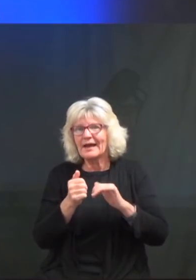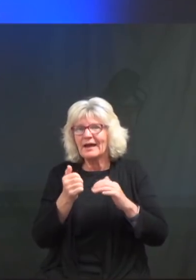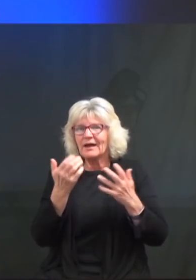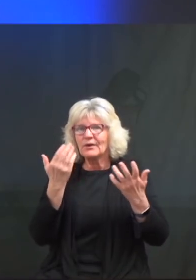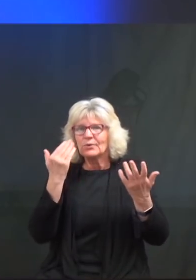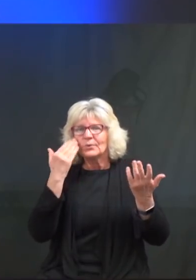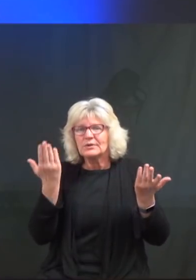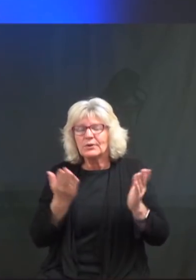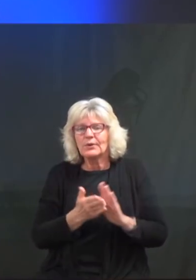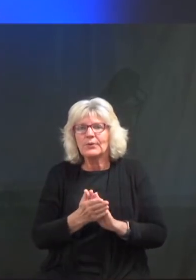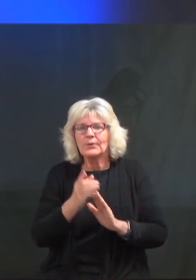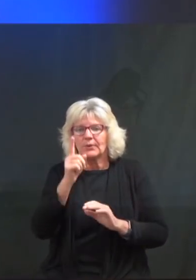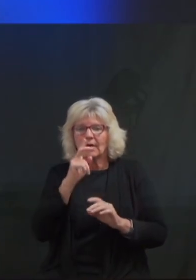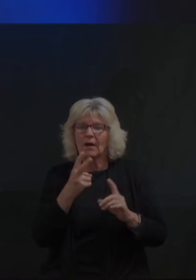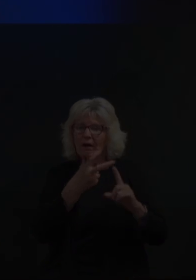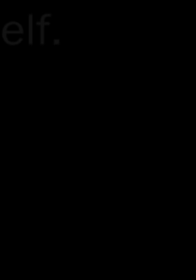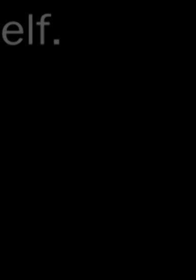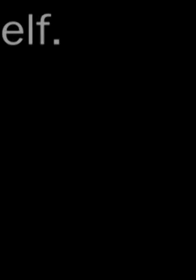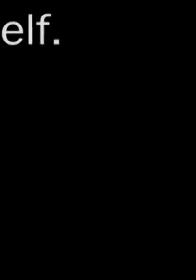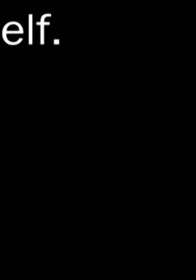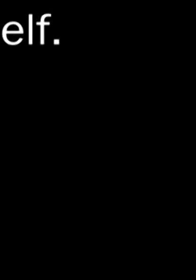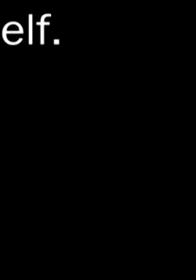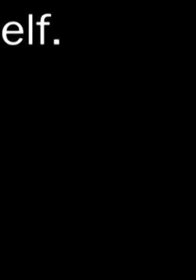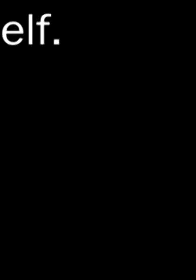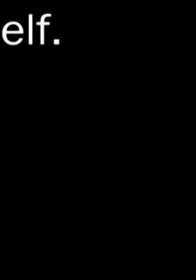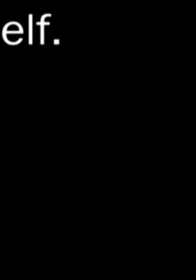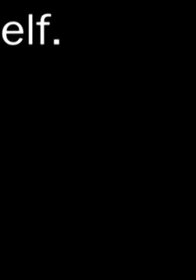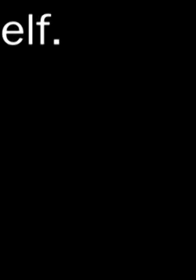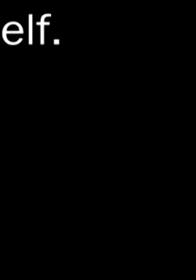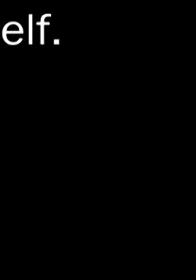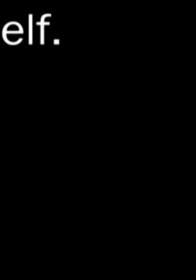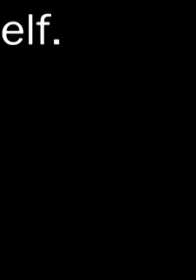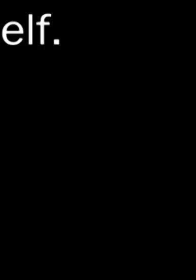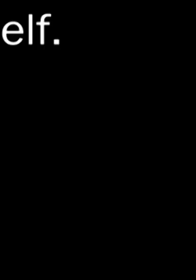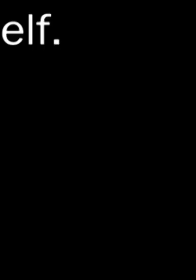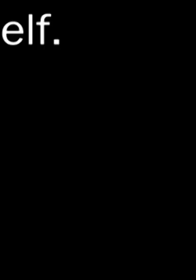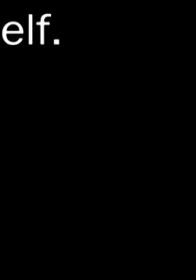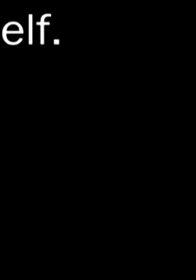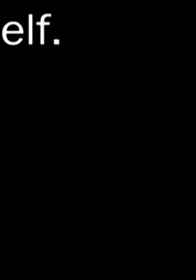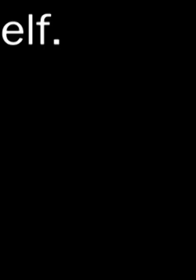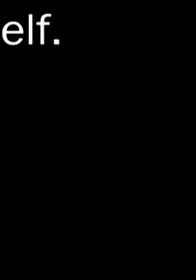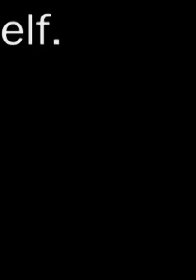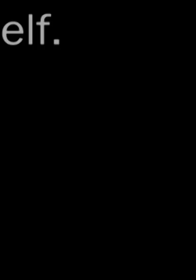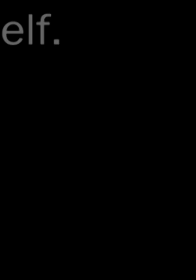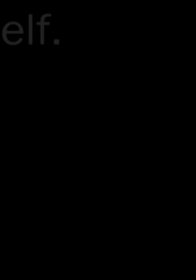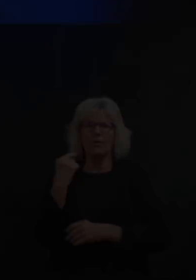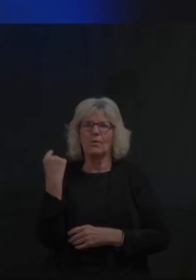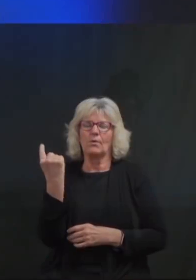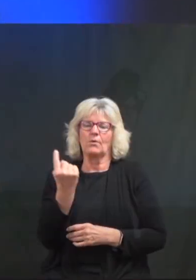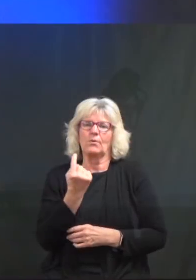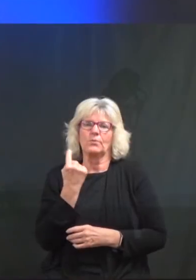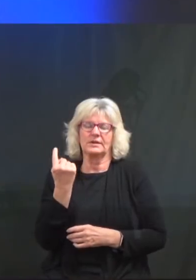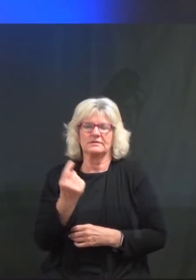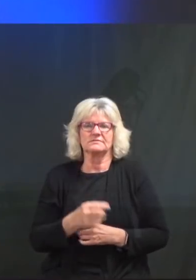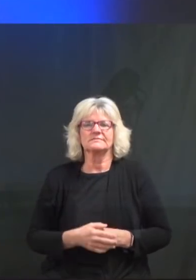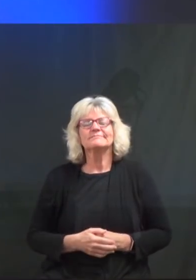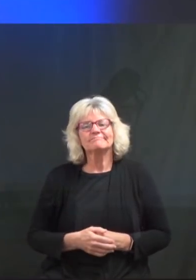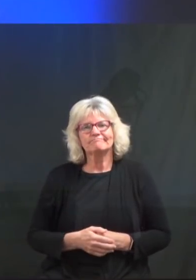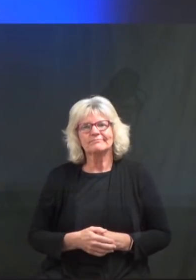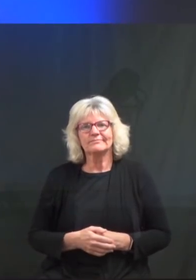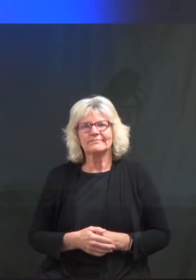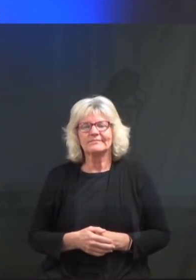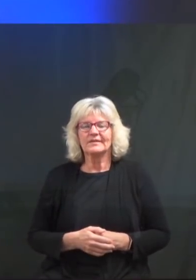Well, God will draw some to himself. God always draws some to himself. Whether in